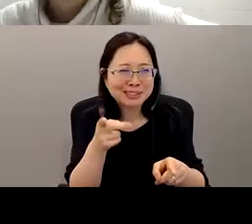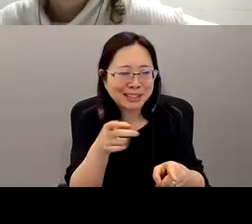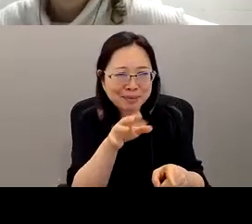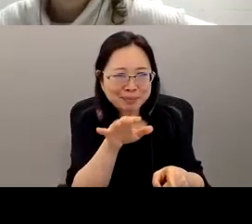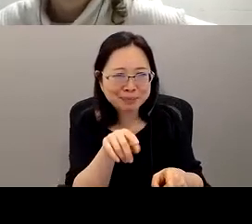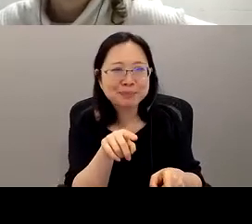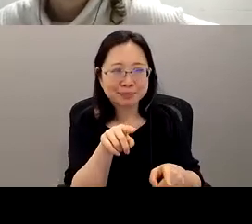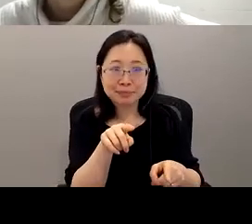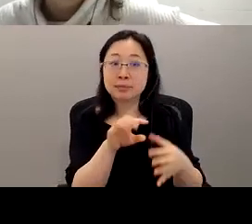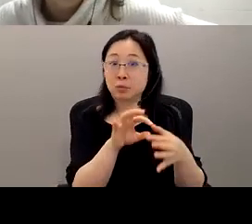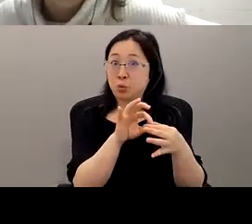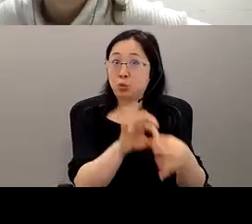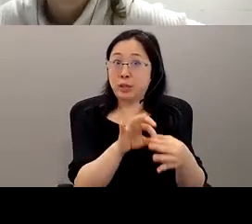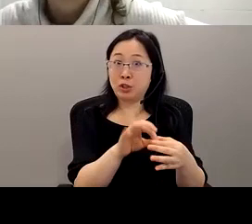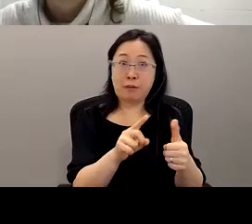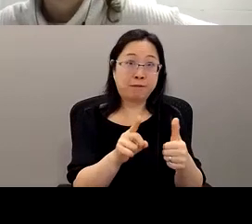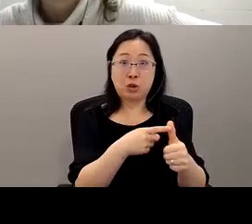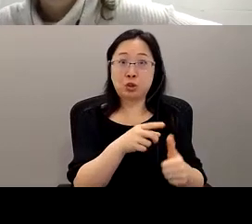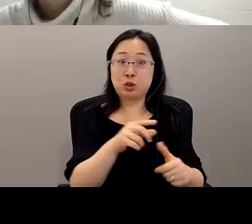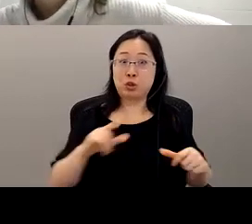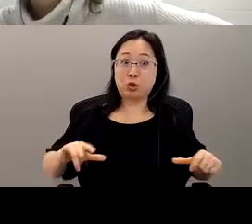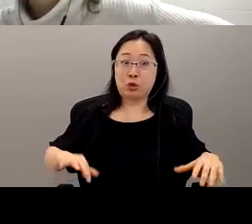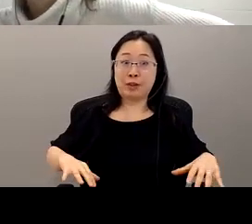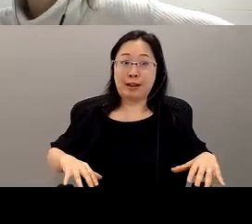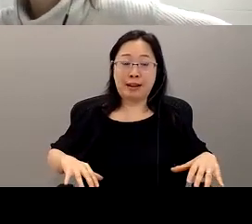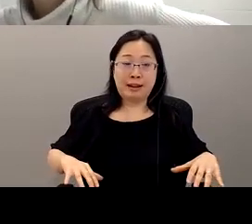the Relationships First Newfoundland